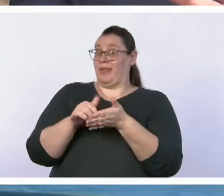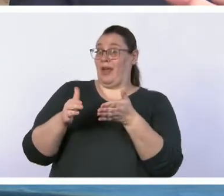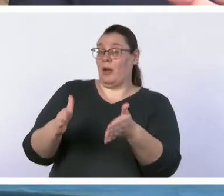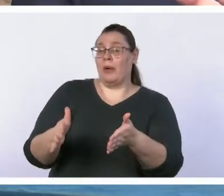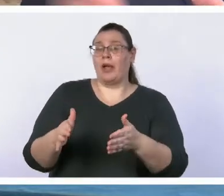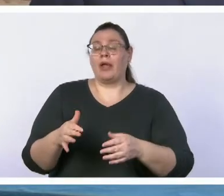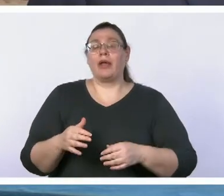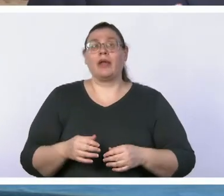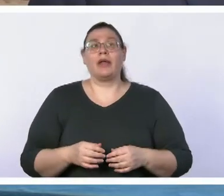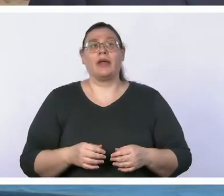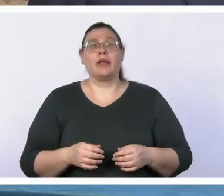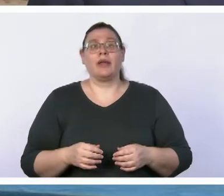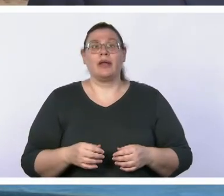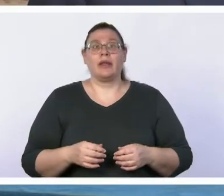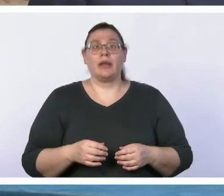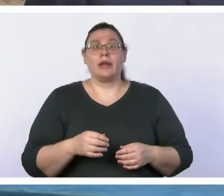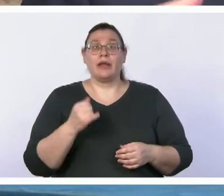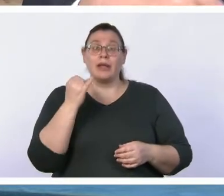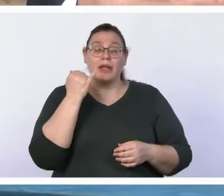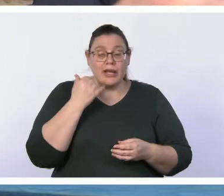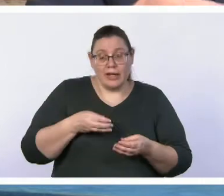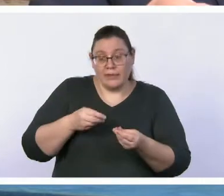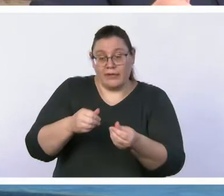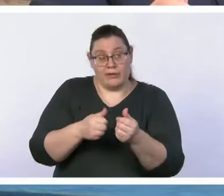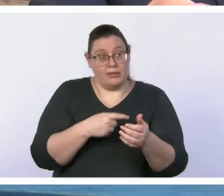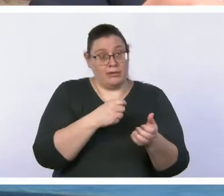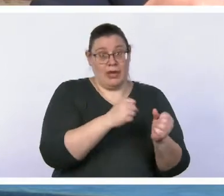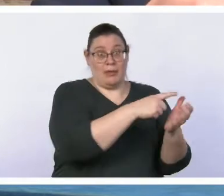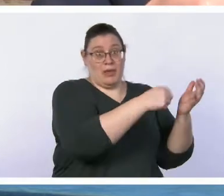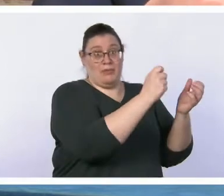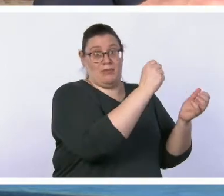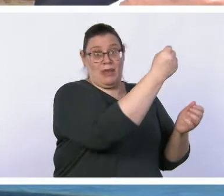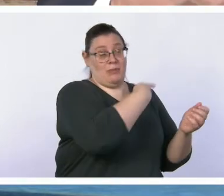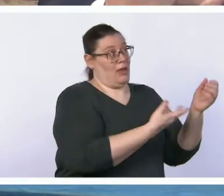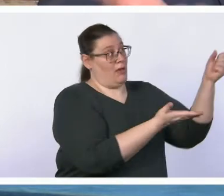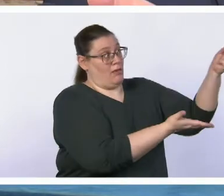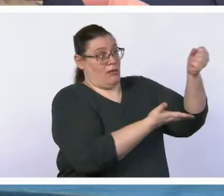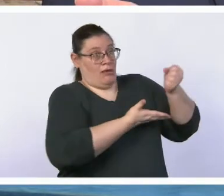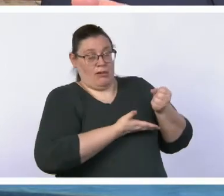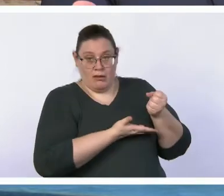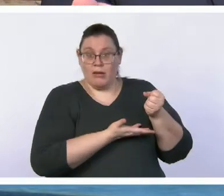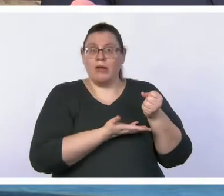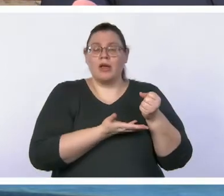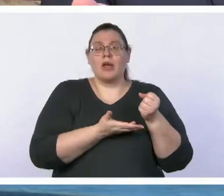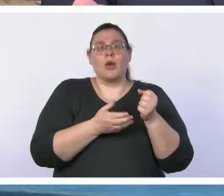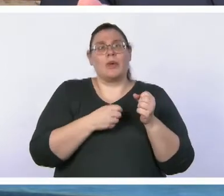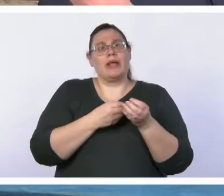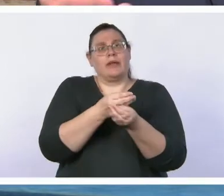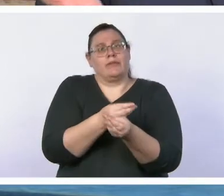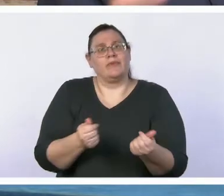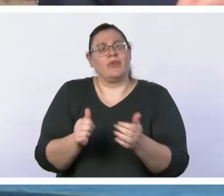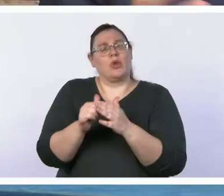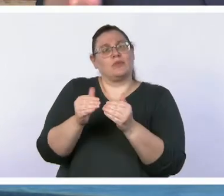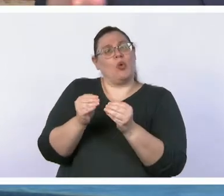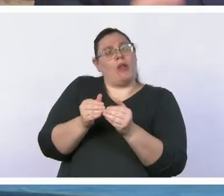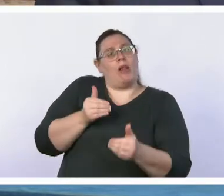if reimbursable expenses can help us address that longer term problem,